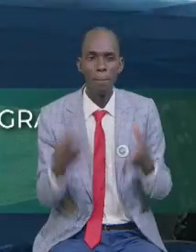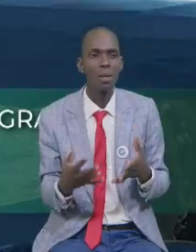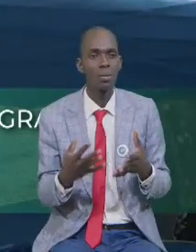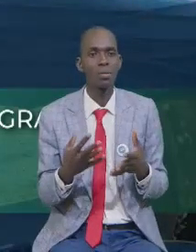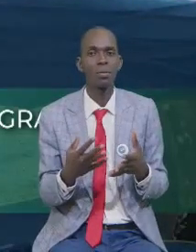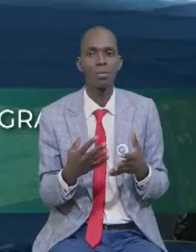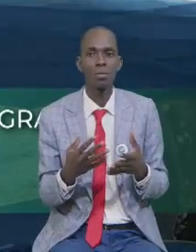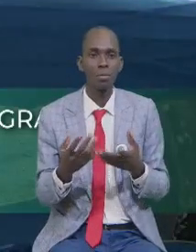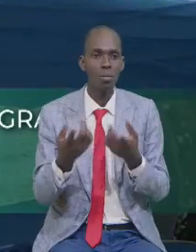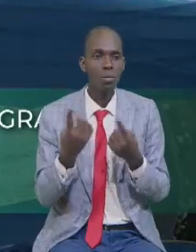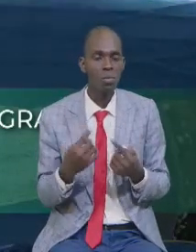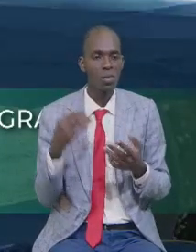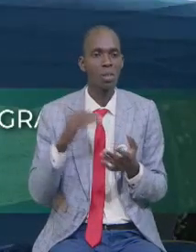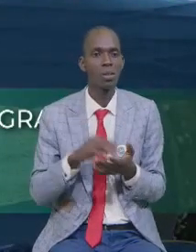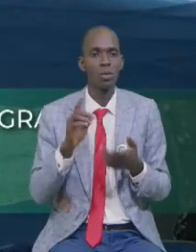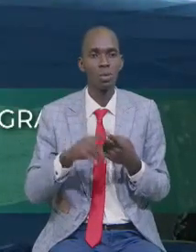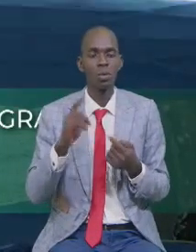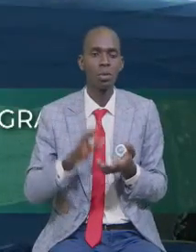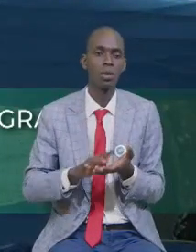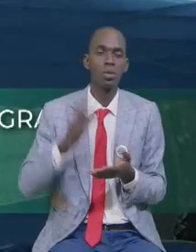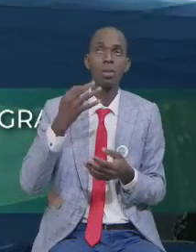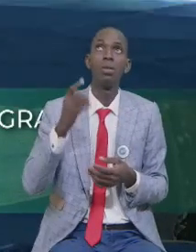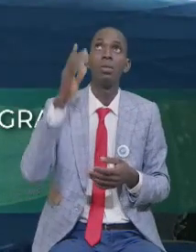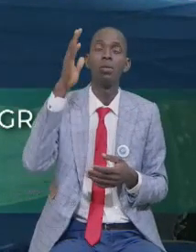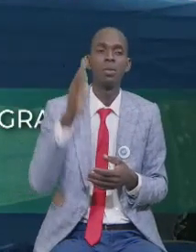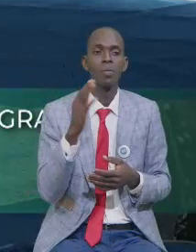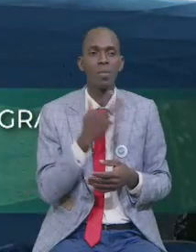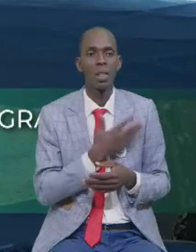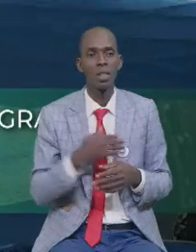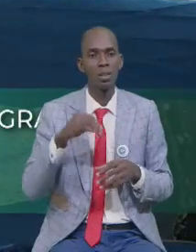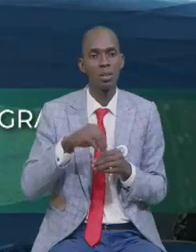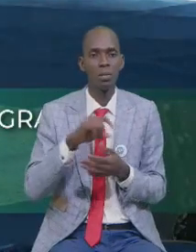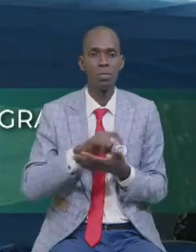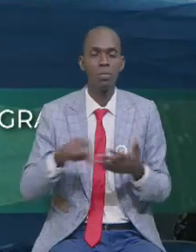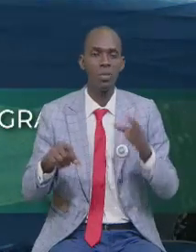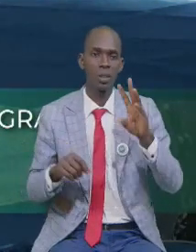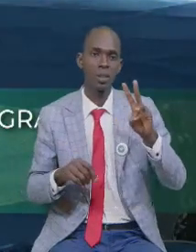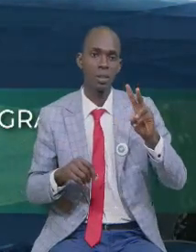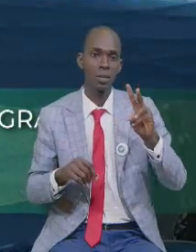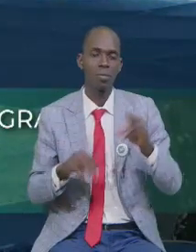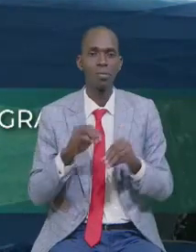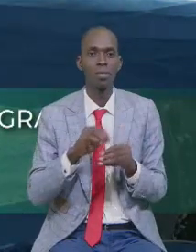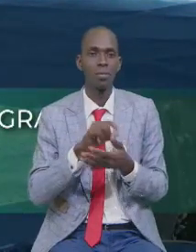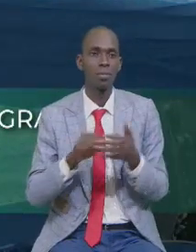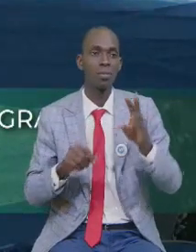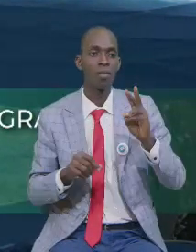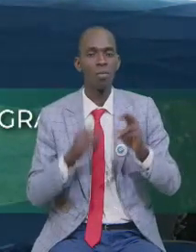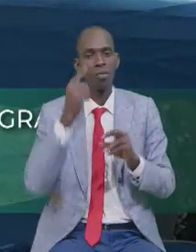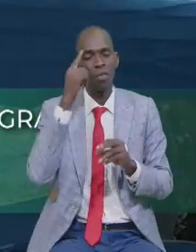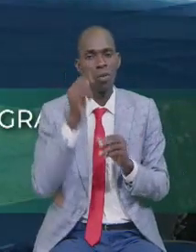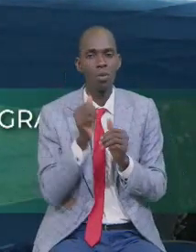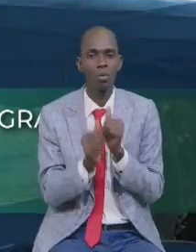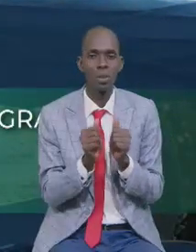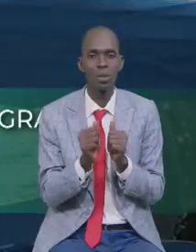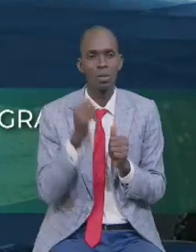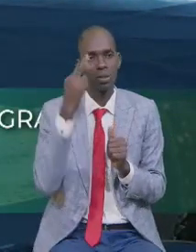rebound to the glory of God. And then in verse 16, it says, for which cause